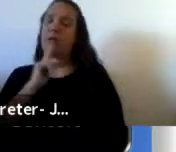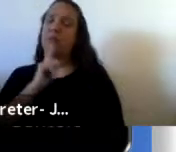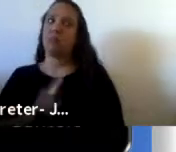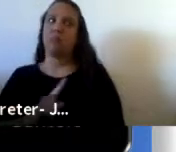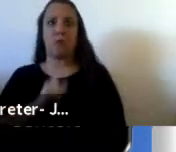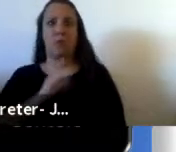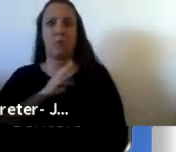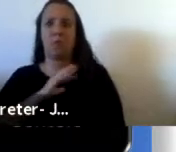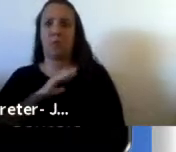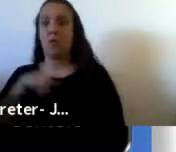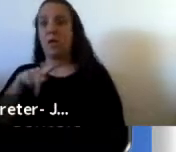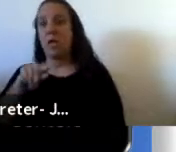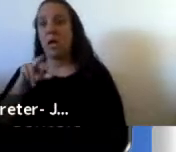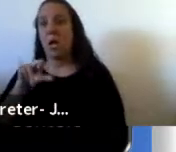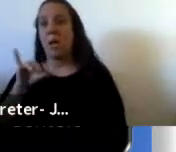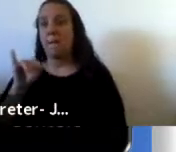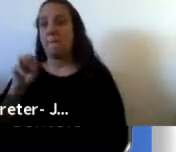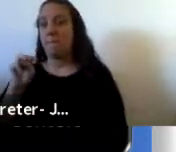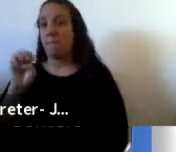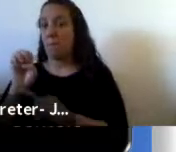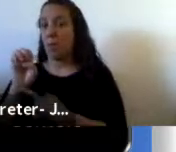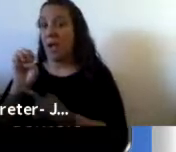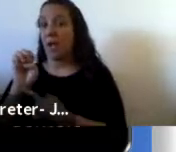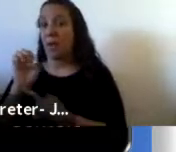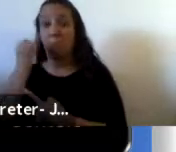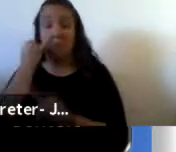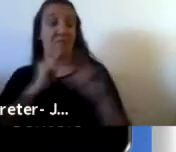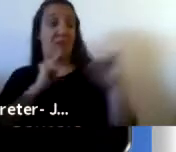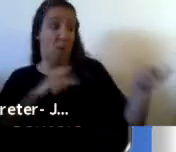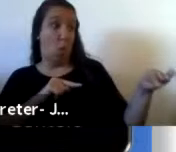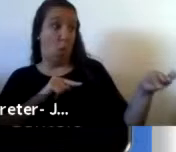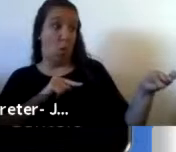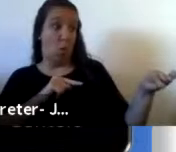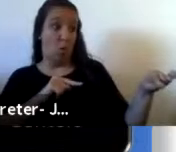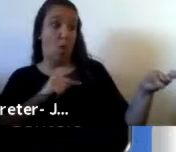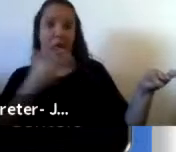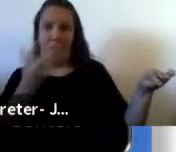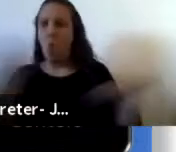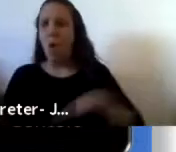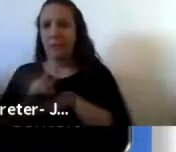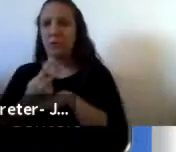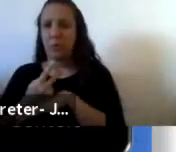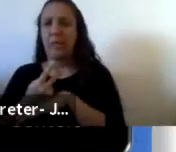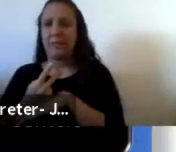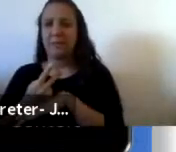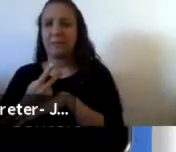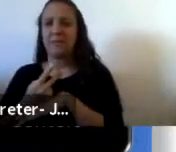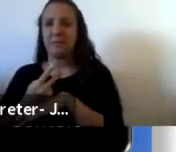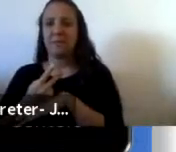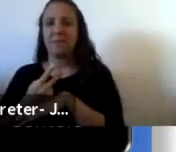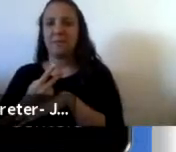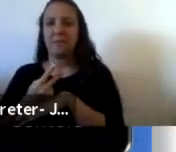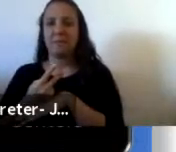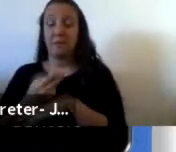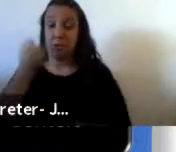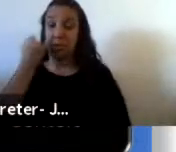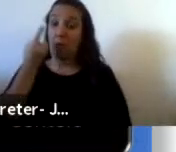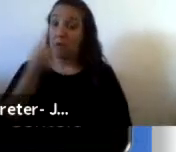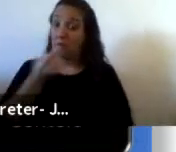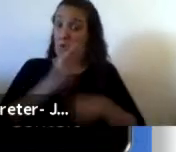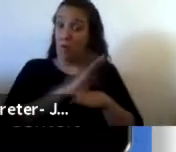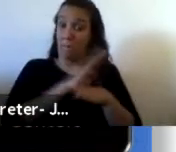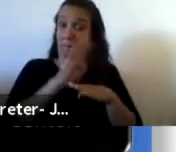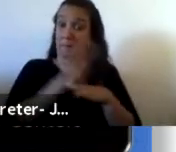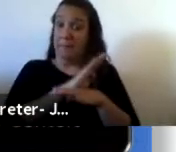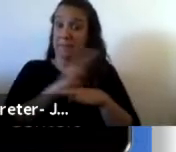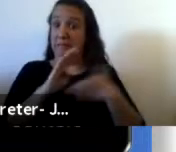Prime aspect to where if we order something, we expect to have it delivered in 2 days. So imagine if you, as a business, you come in